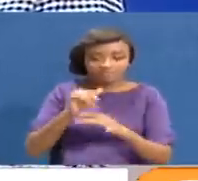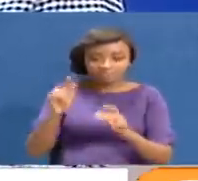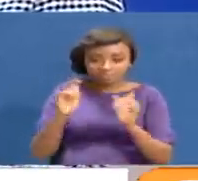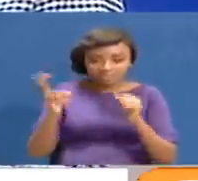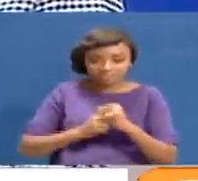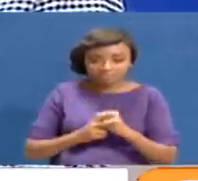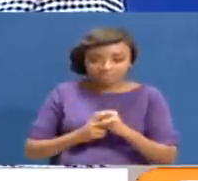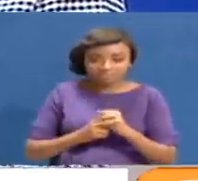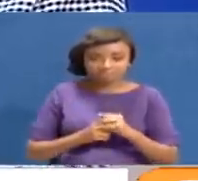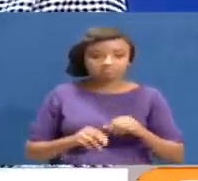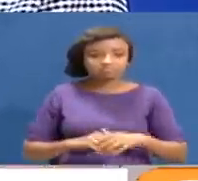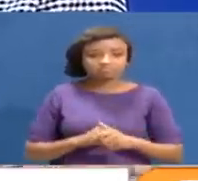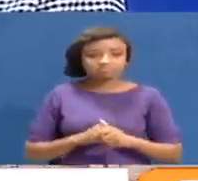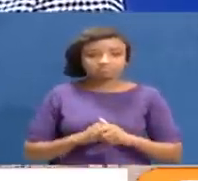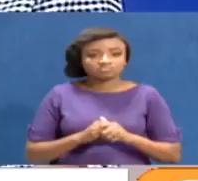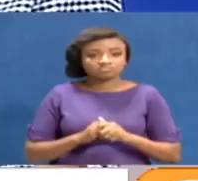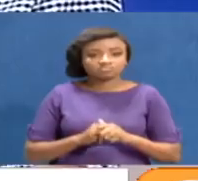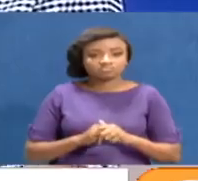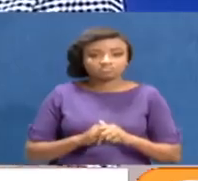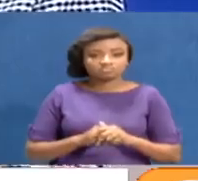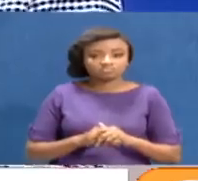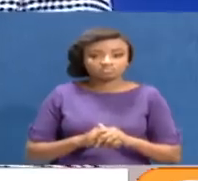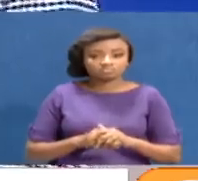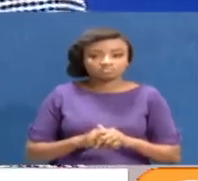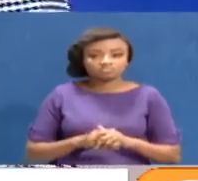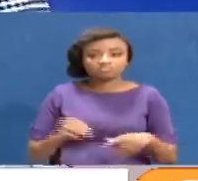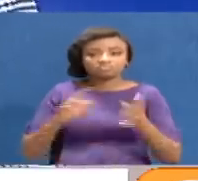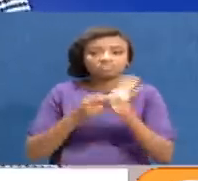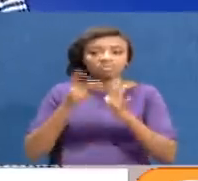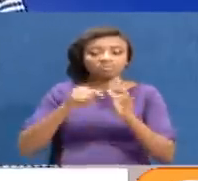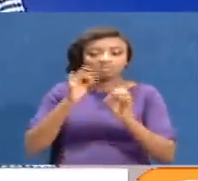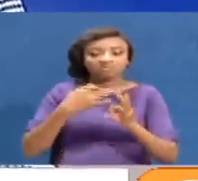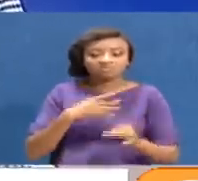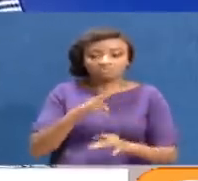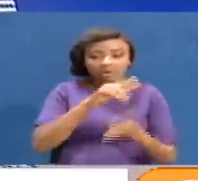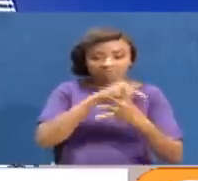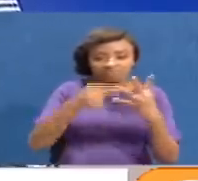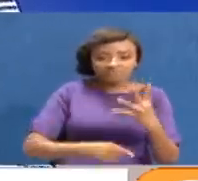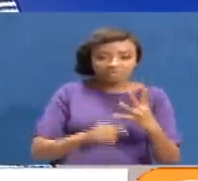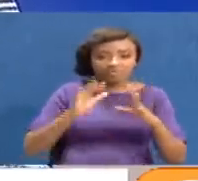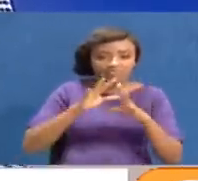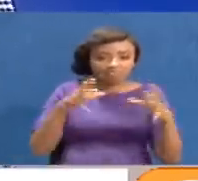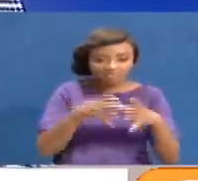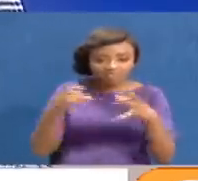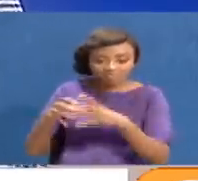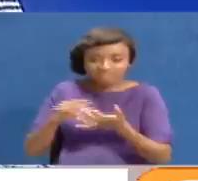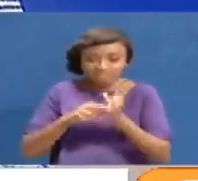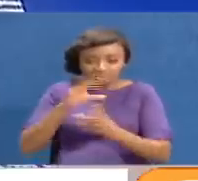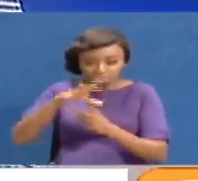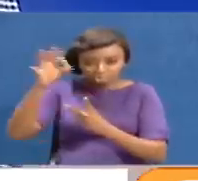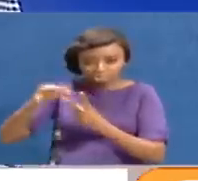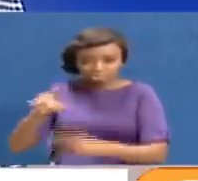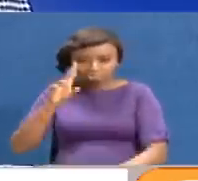right? Now, in relative to their strengths. So if you have four big parties, each will appoint one. If you have two big